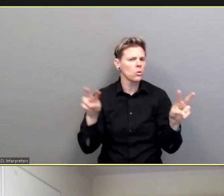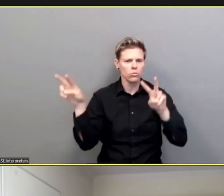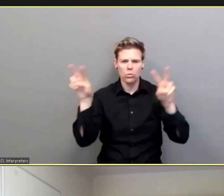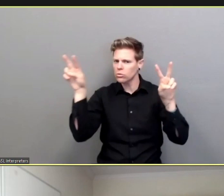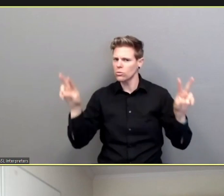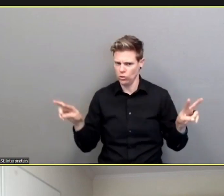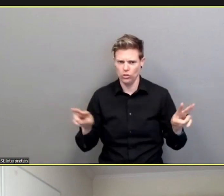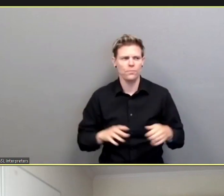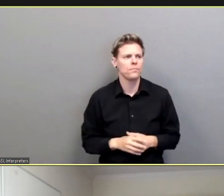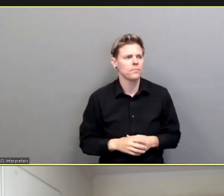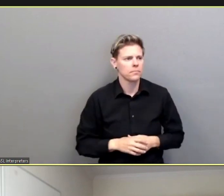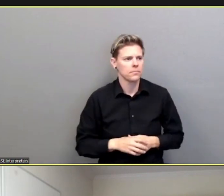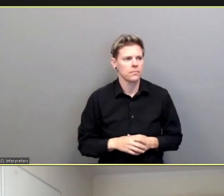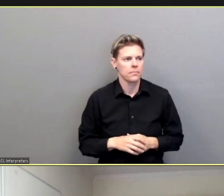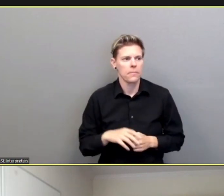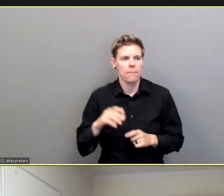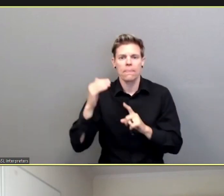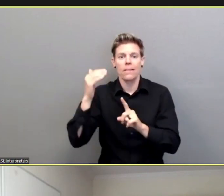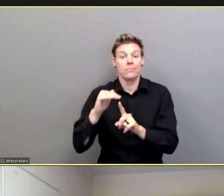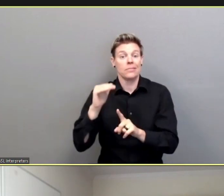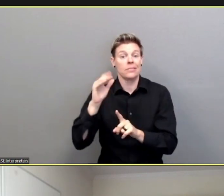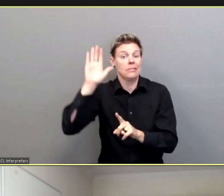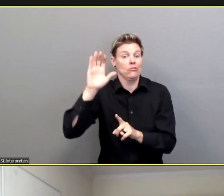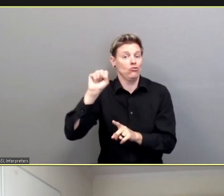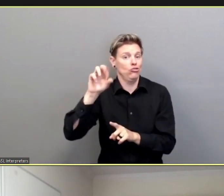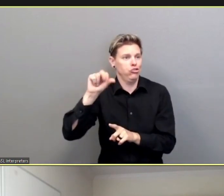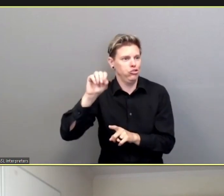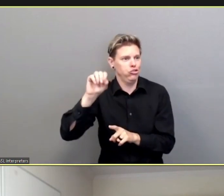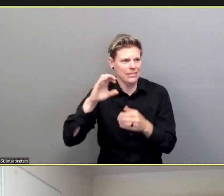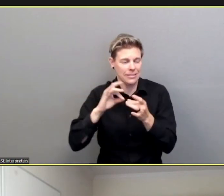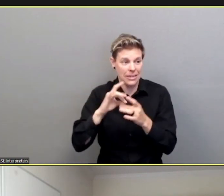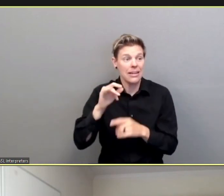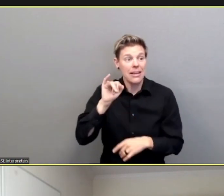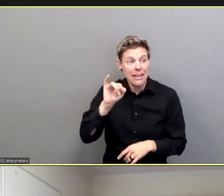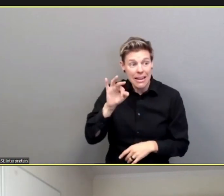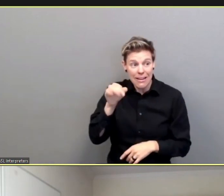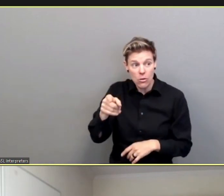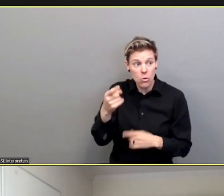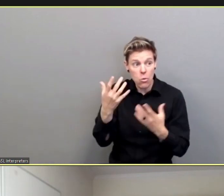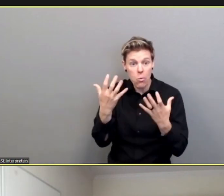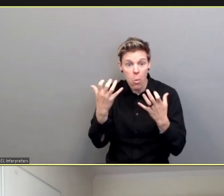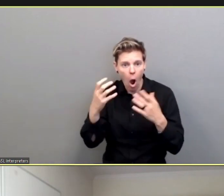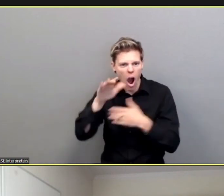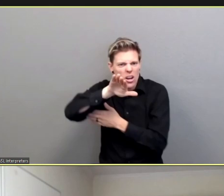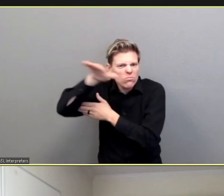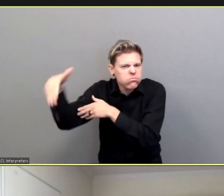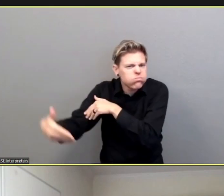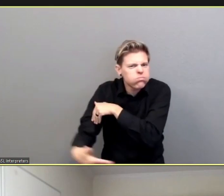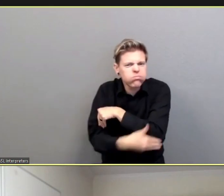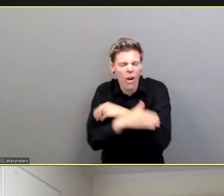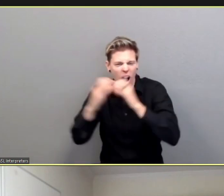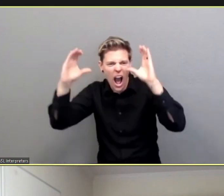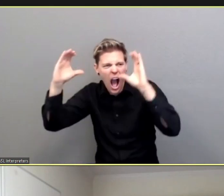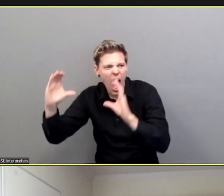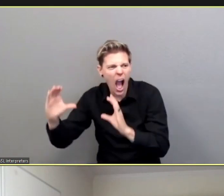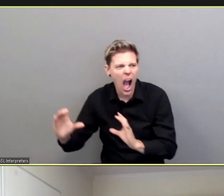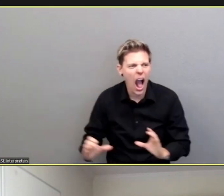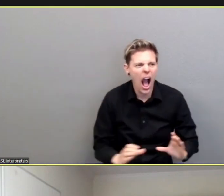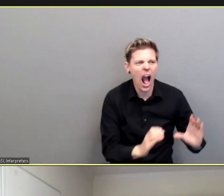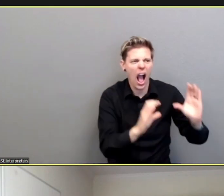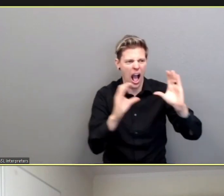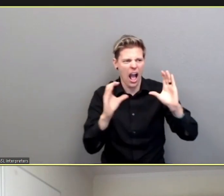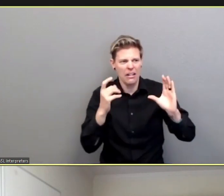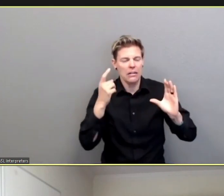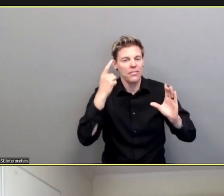like if you're looking for something to keep you awake at night, you can do what I do and think about our hospital capacity in